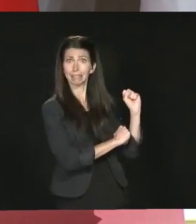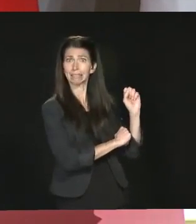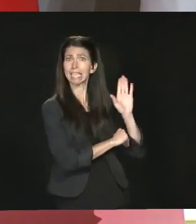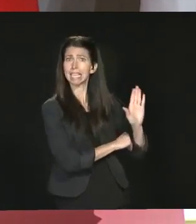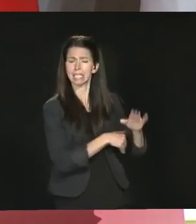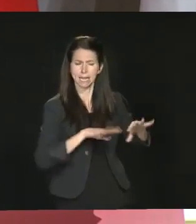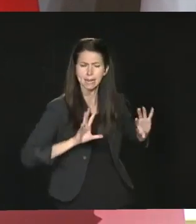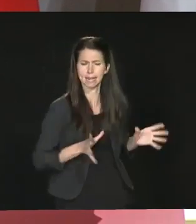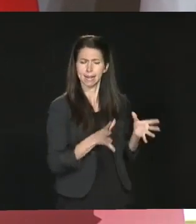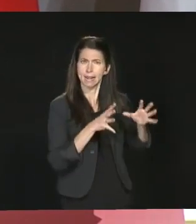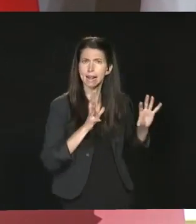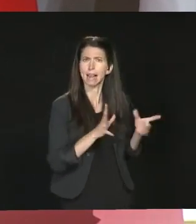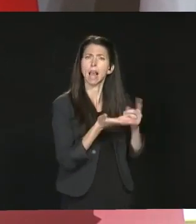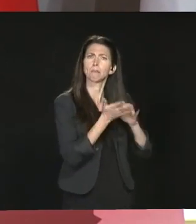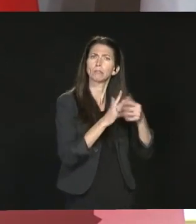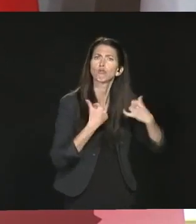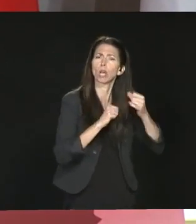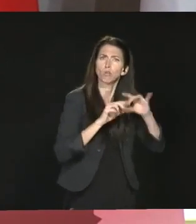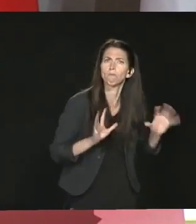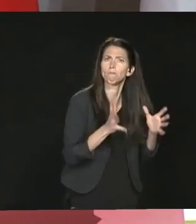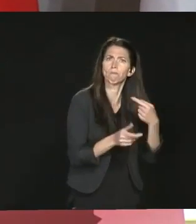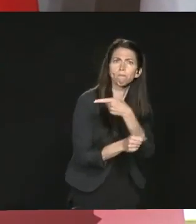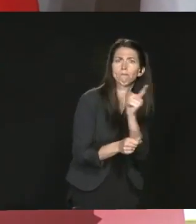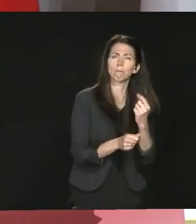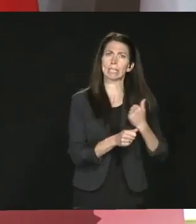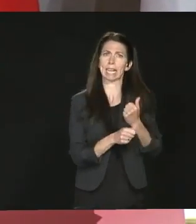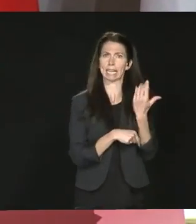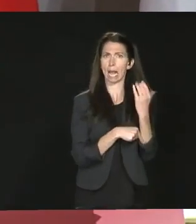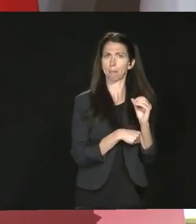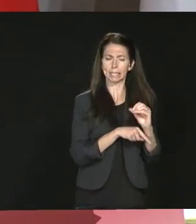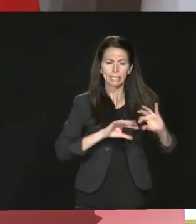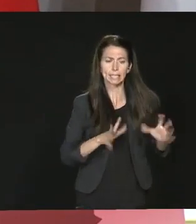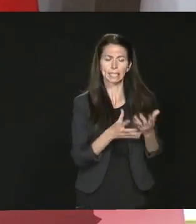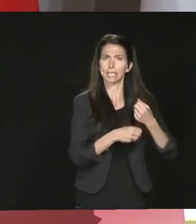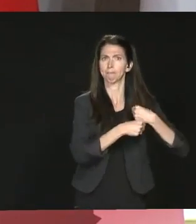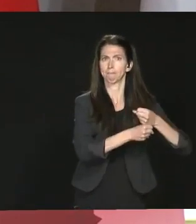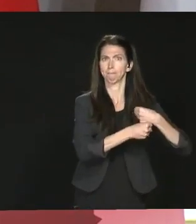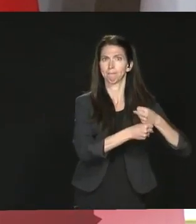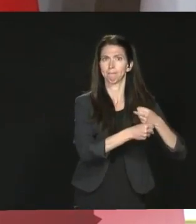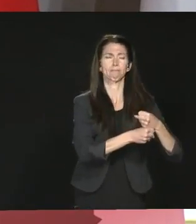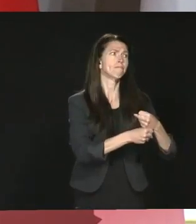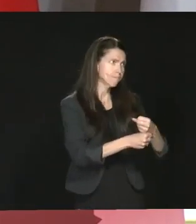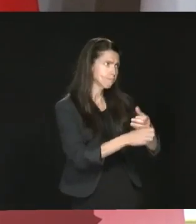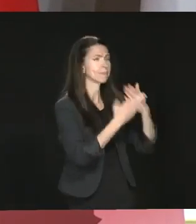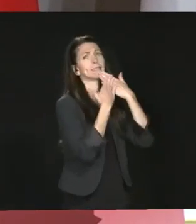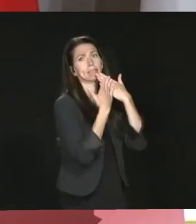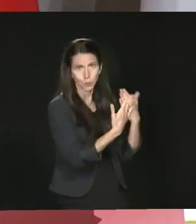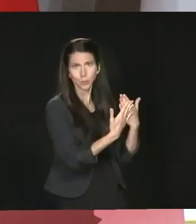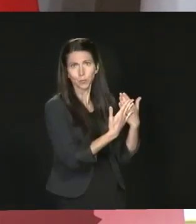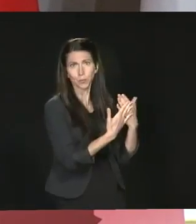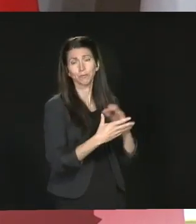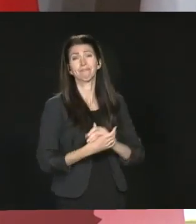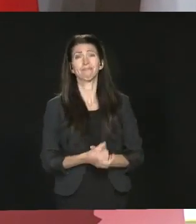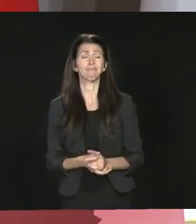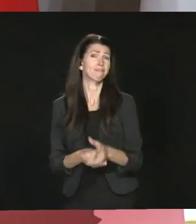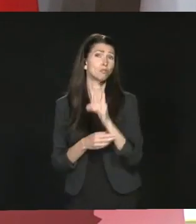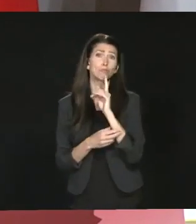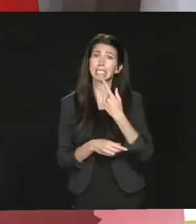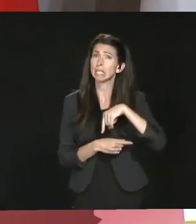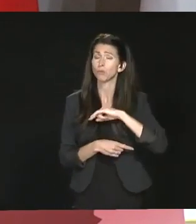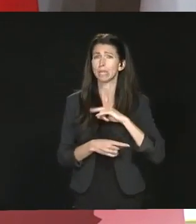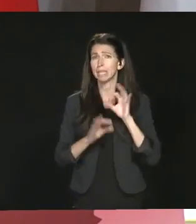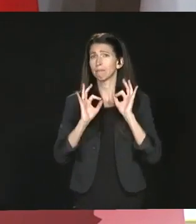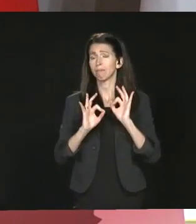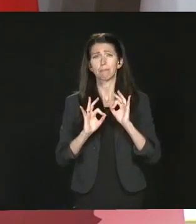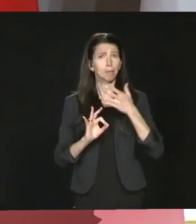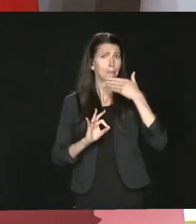industry. Overall, we are meeting the need when it comes to the procurement of PPE at the federal level as